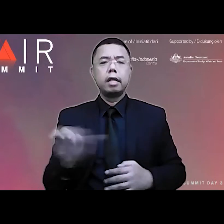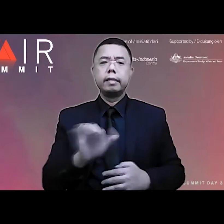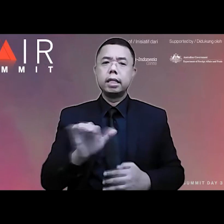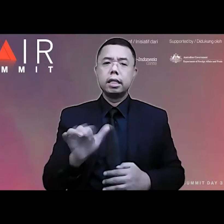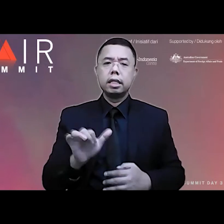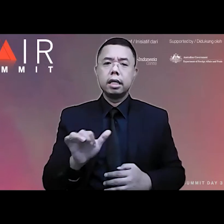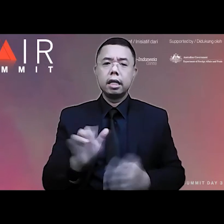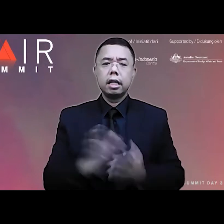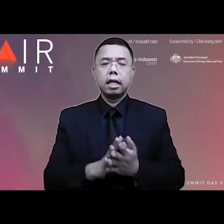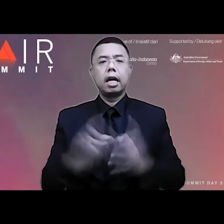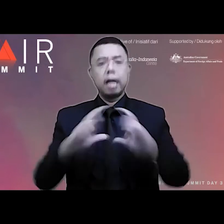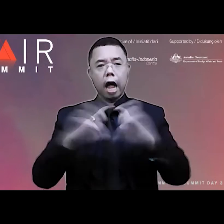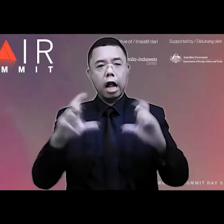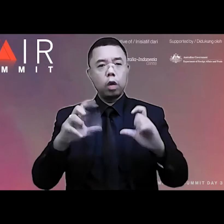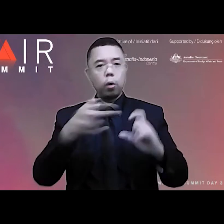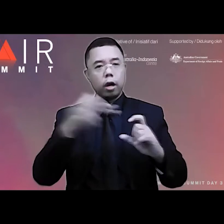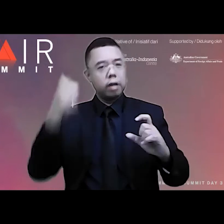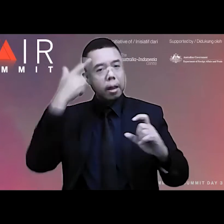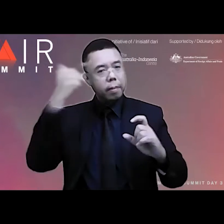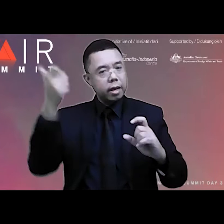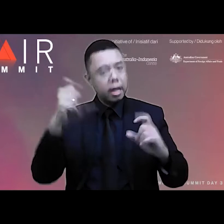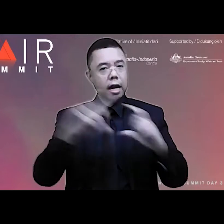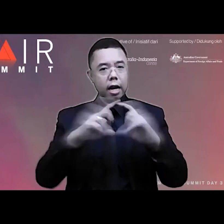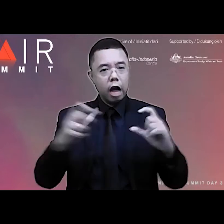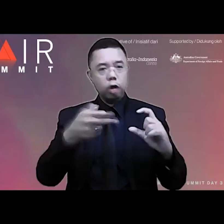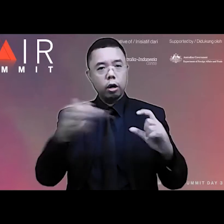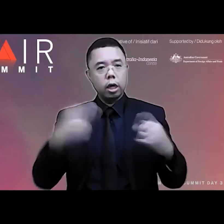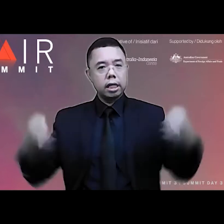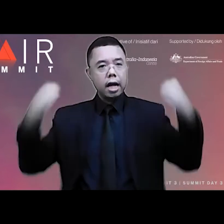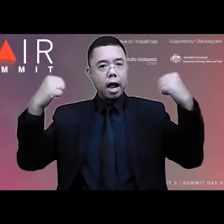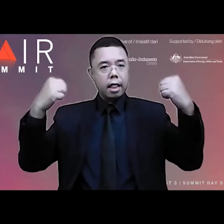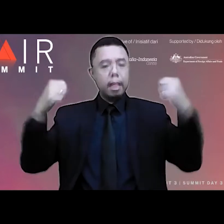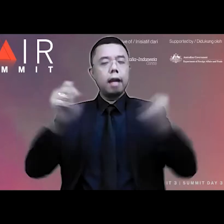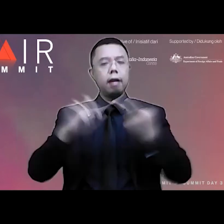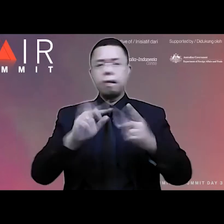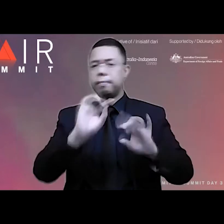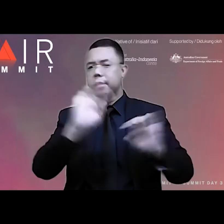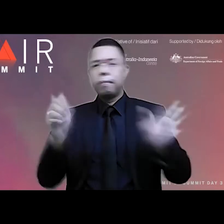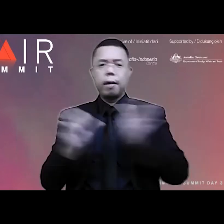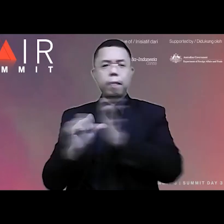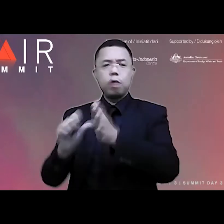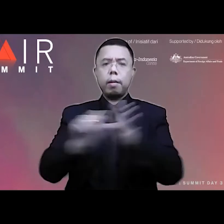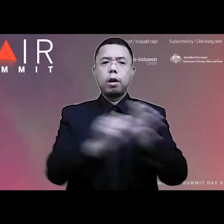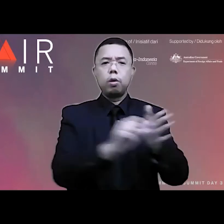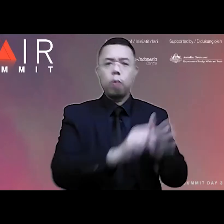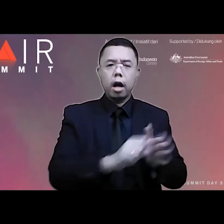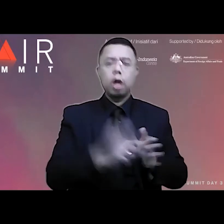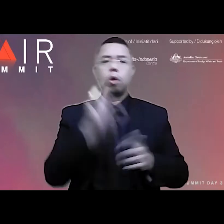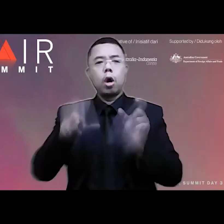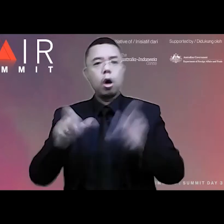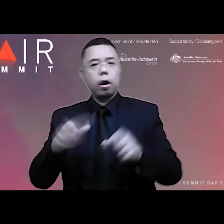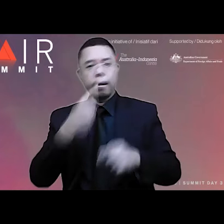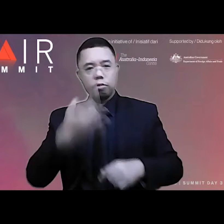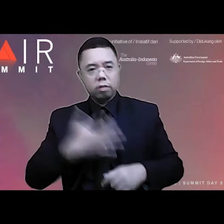contribution assistance, and also for recipients of Family Hope program, the cash